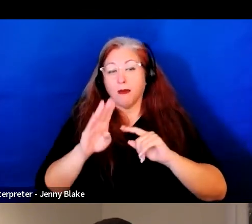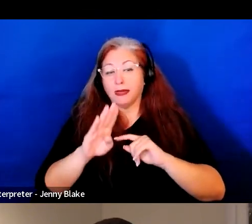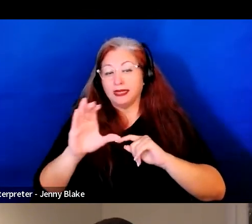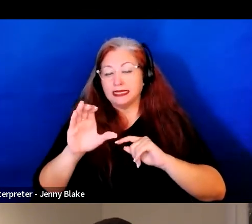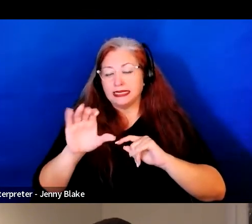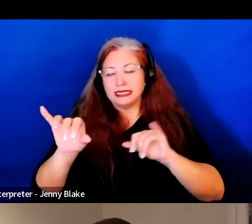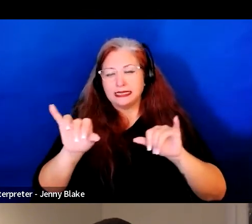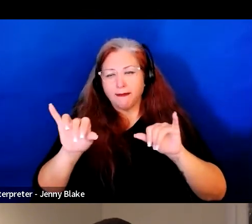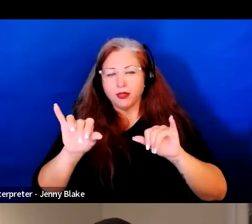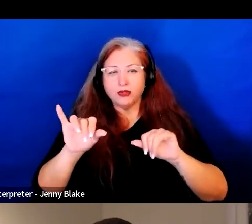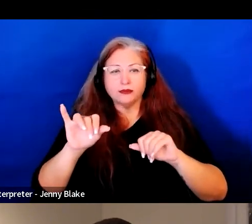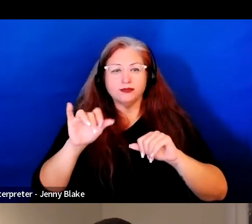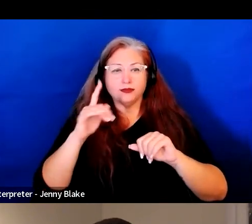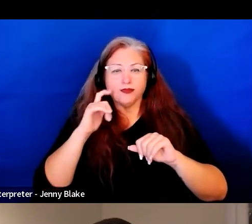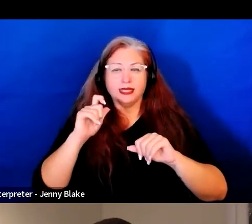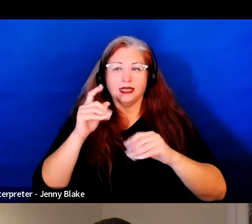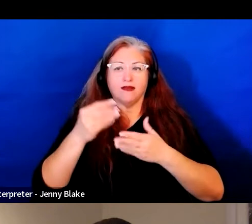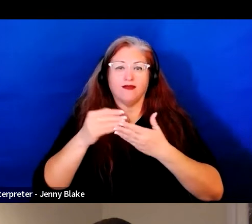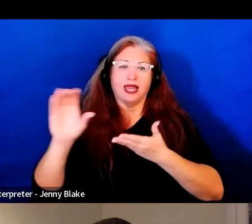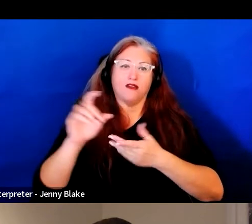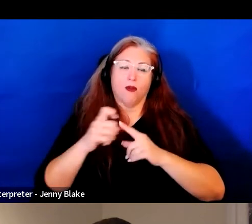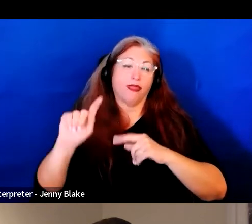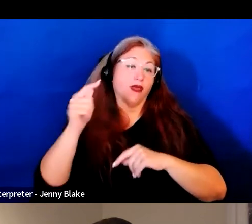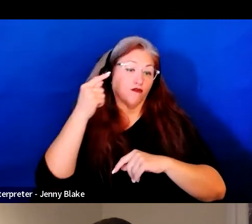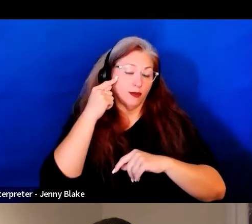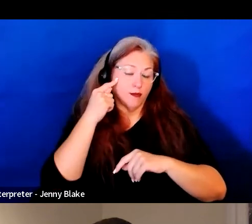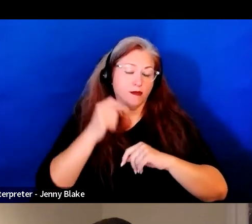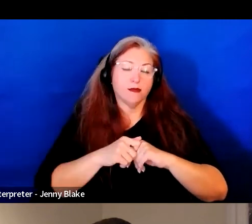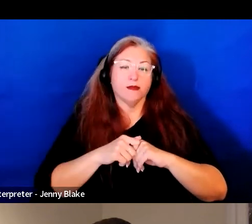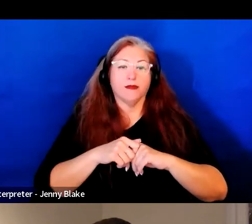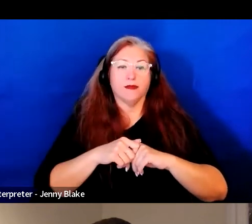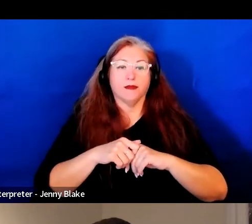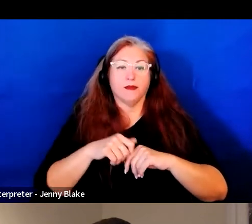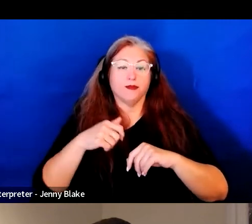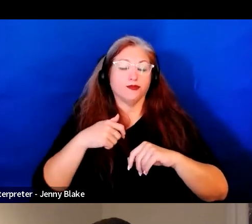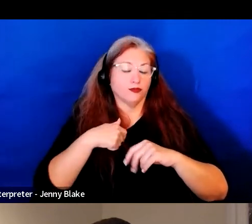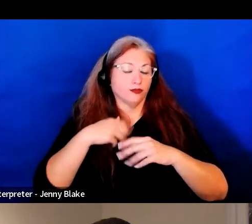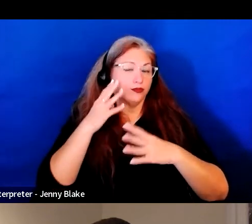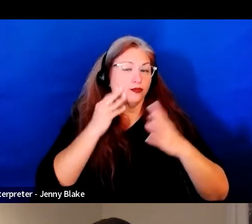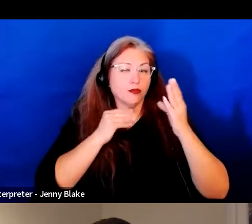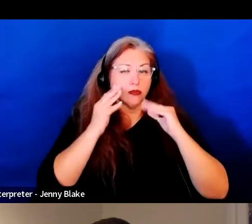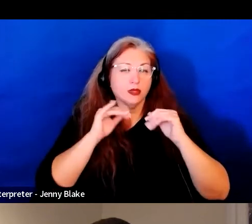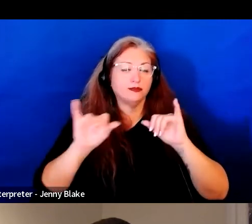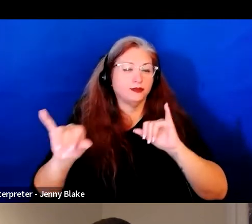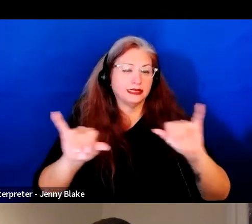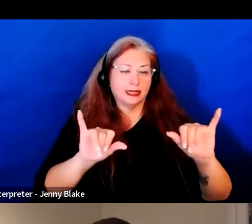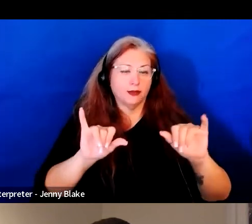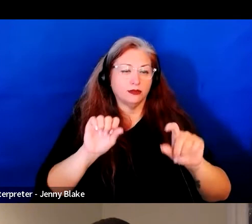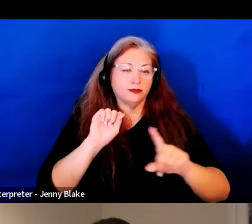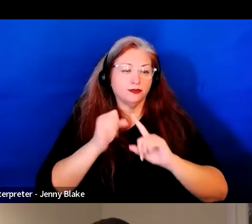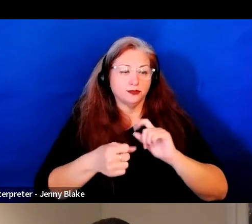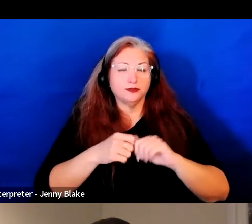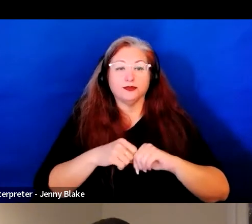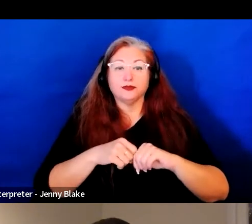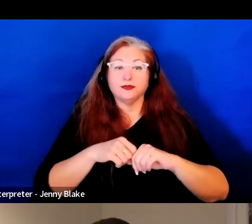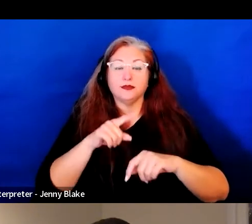because it's funded by our government. And, you know, we've encountered very similar situations where there's